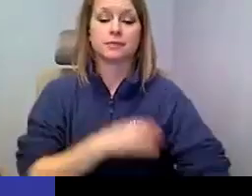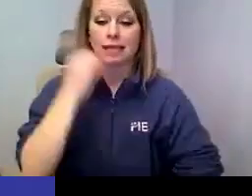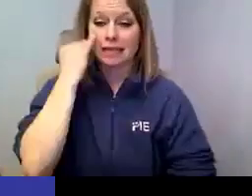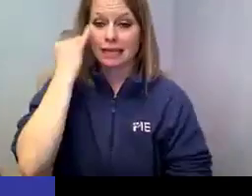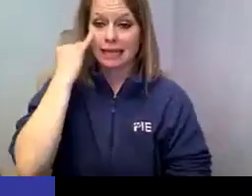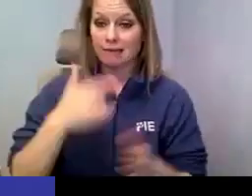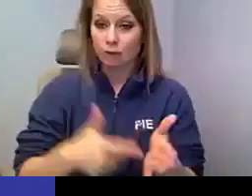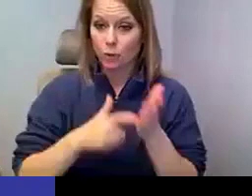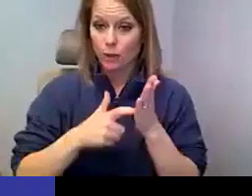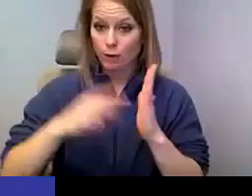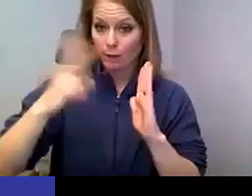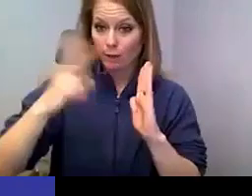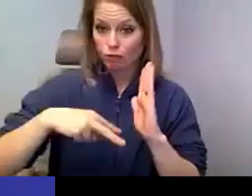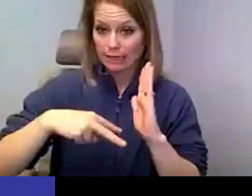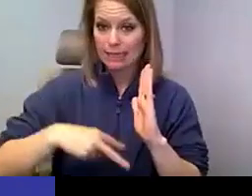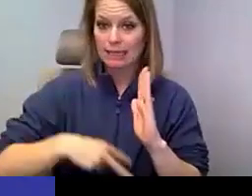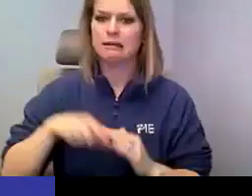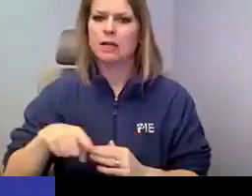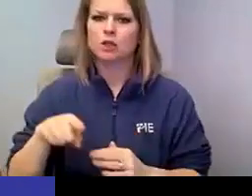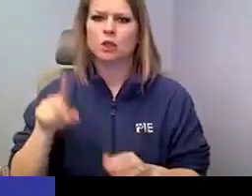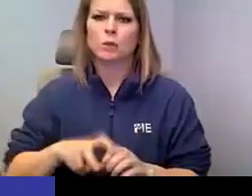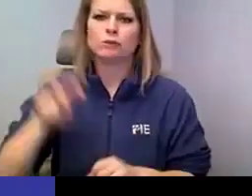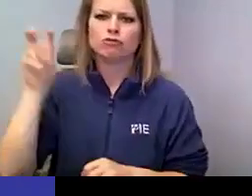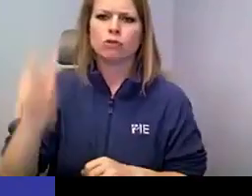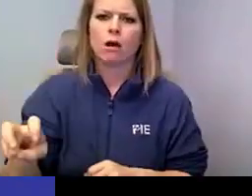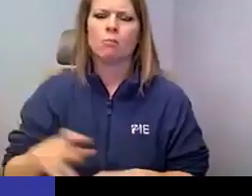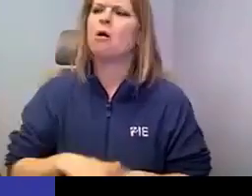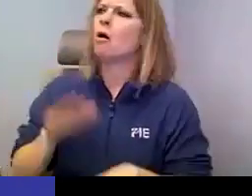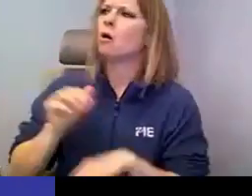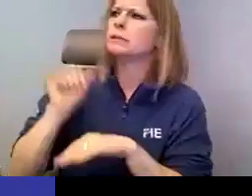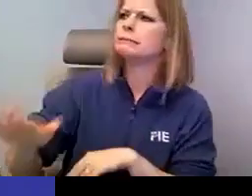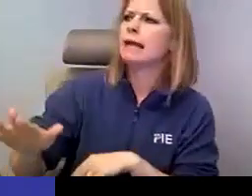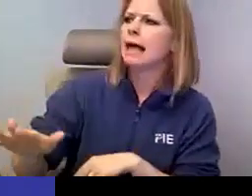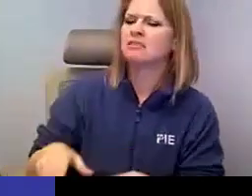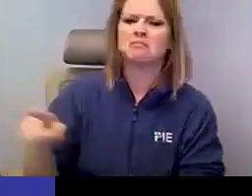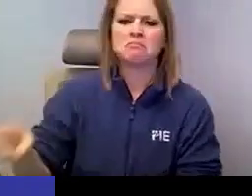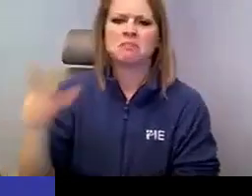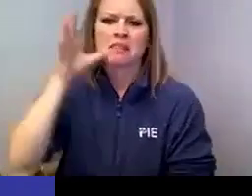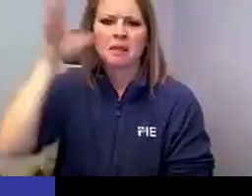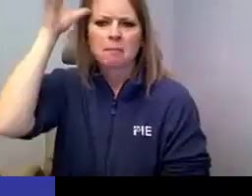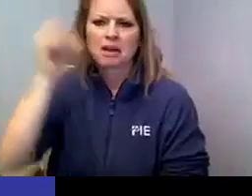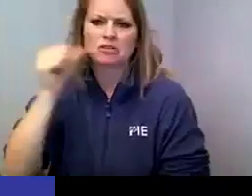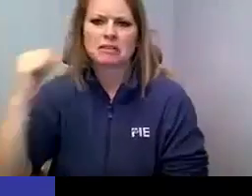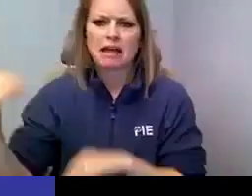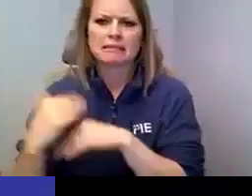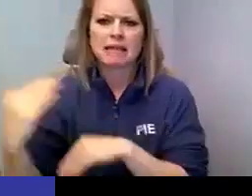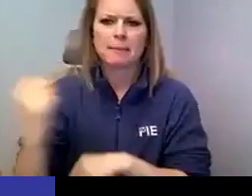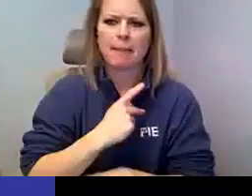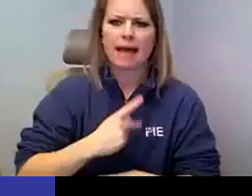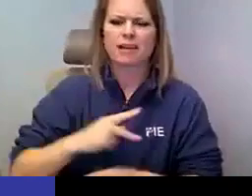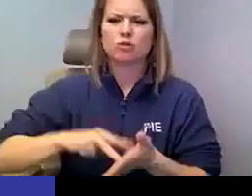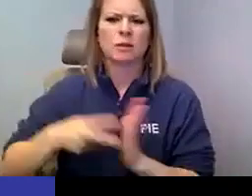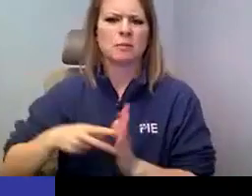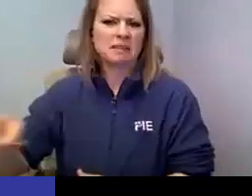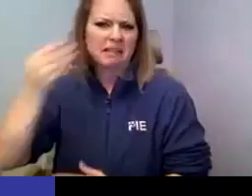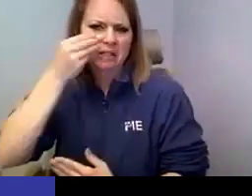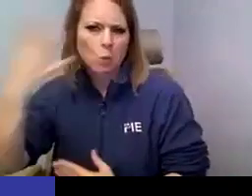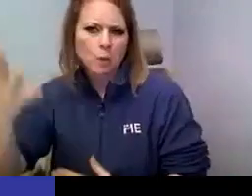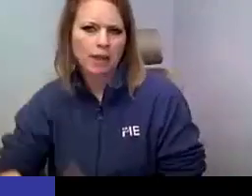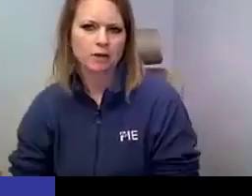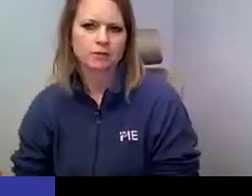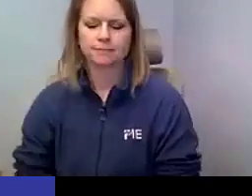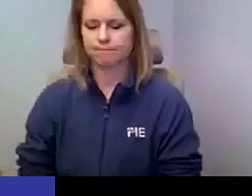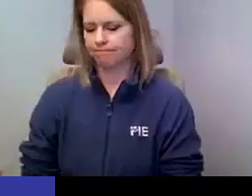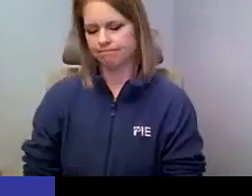to, well, we sent it and we didn't get it back, and that tells us that the parents just don't care, I'm going to refer you back